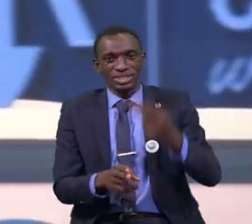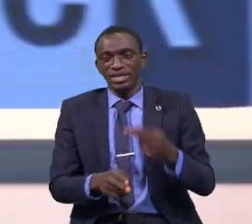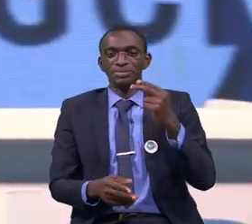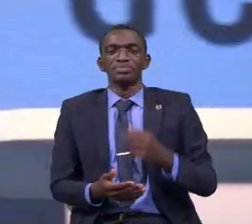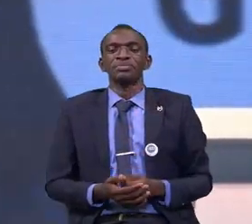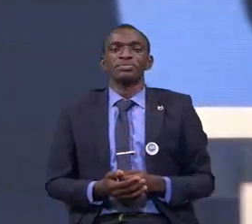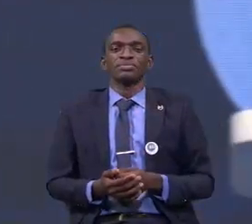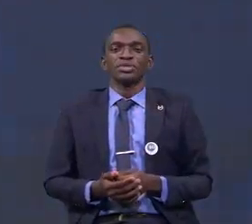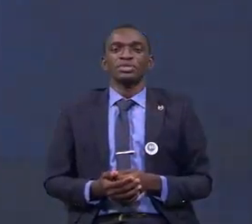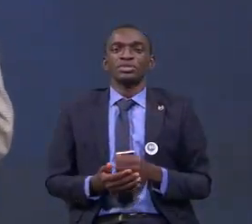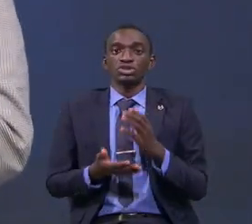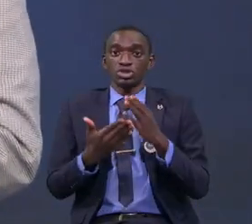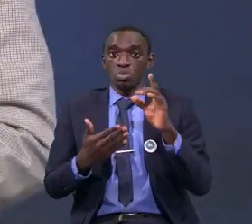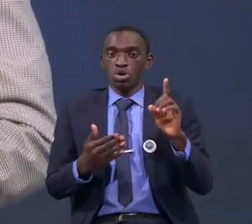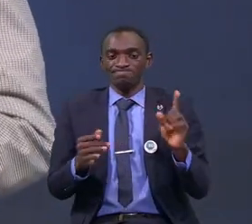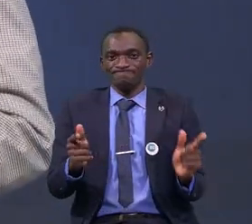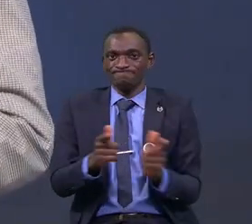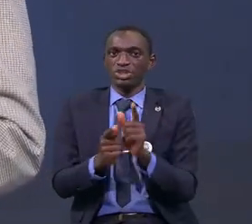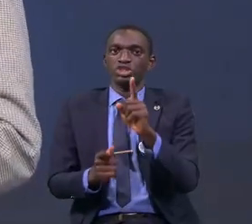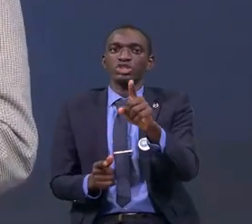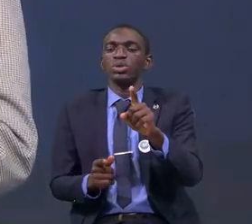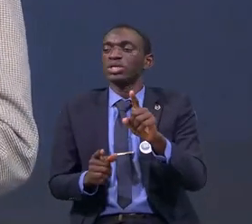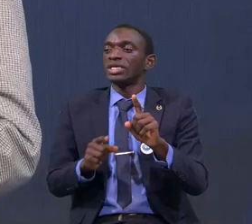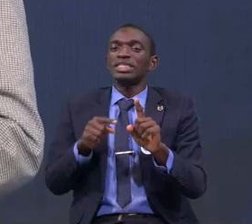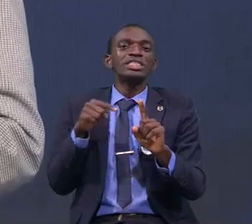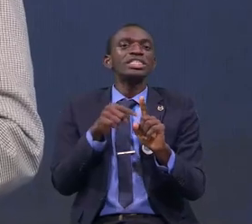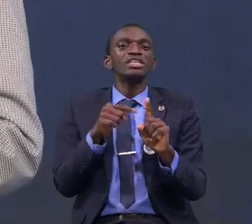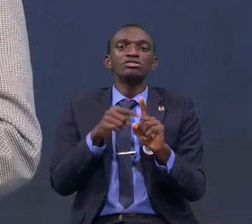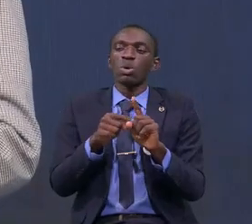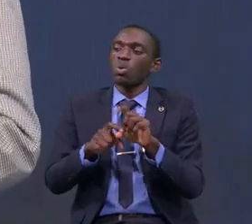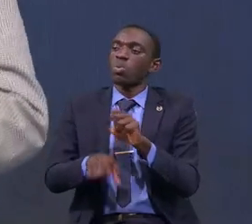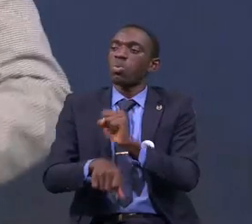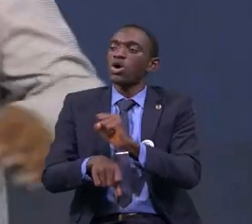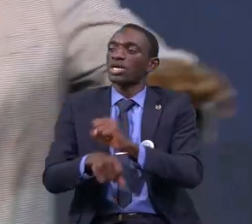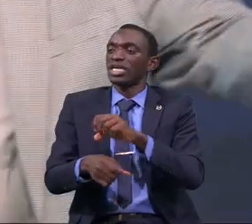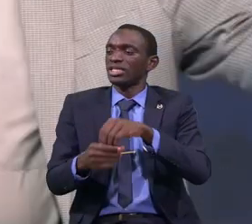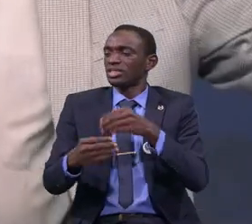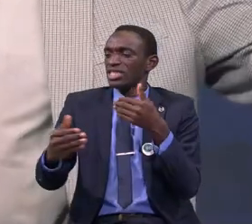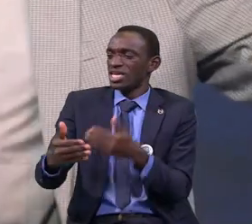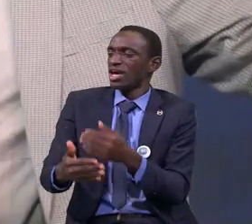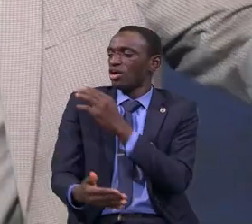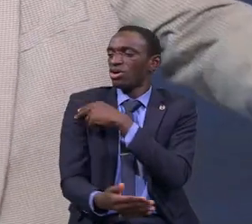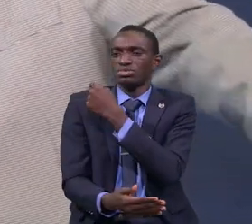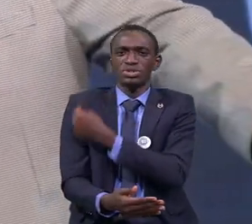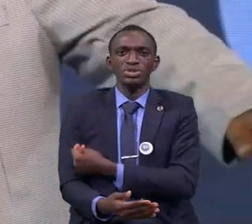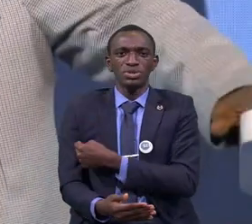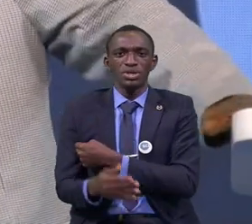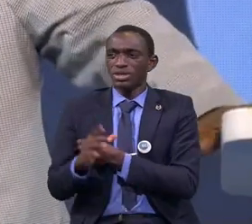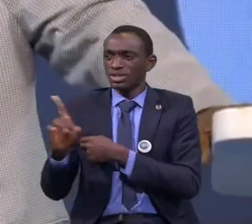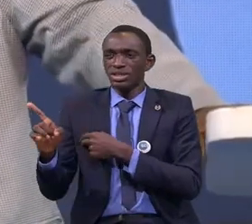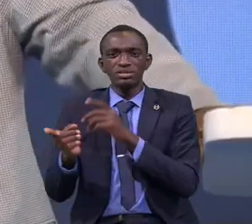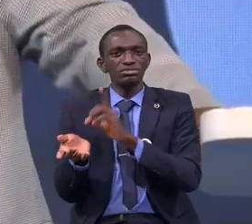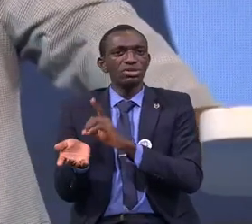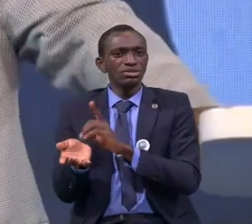Somebody meets you. He's working in the nearby hospital. And you used to